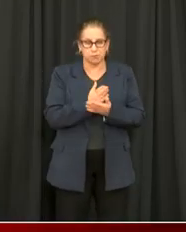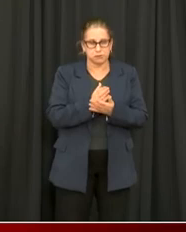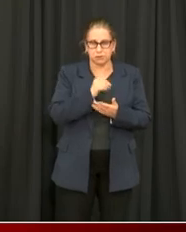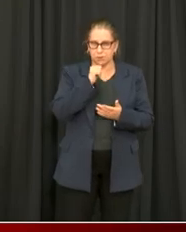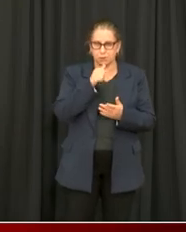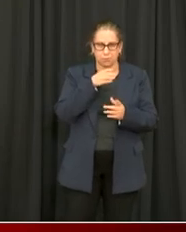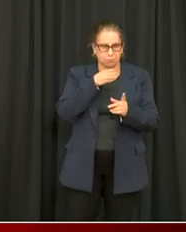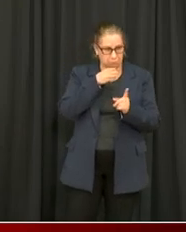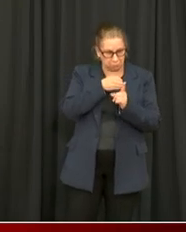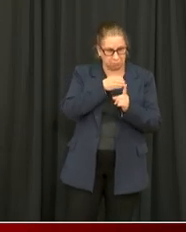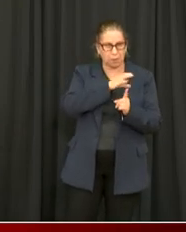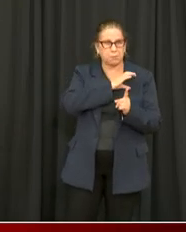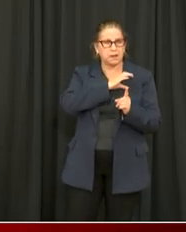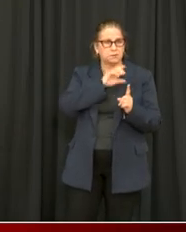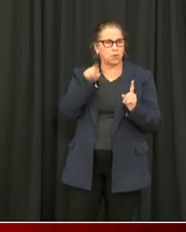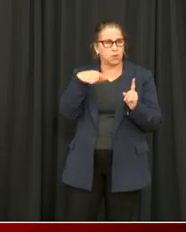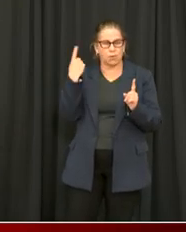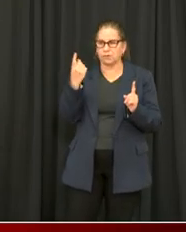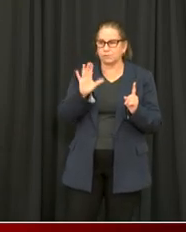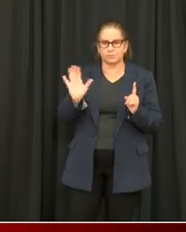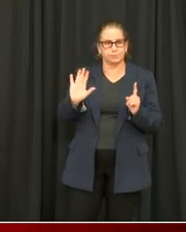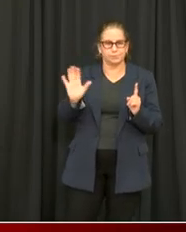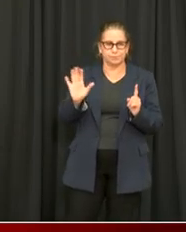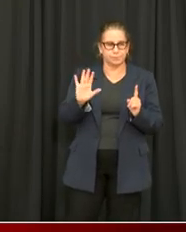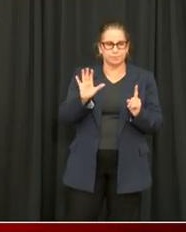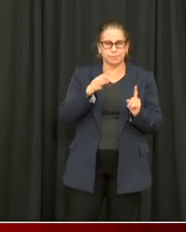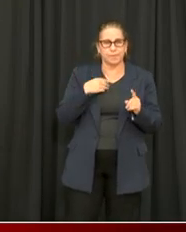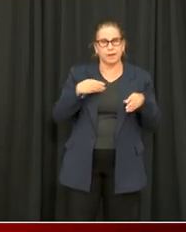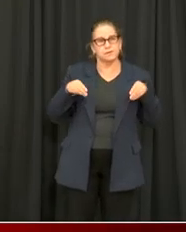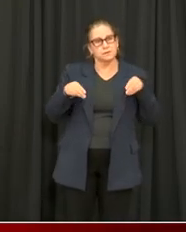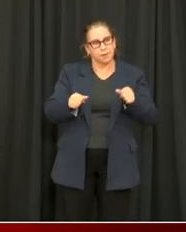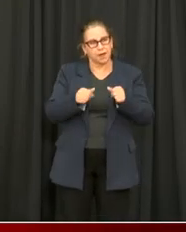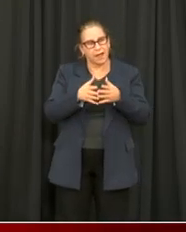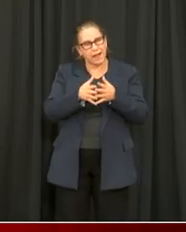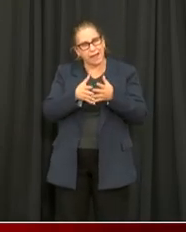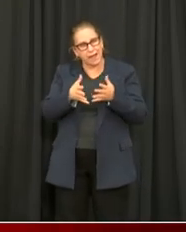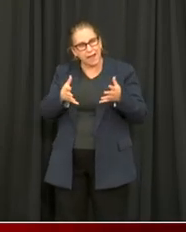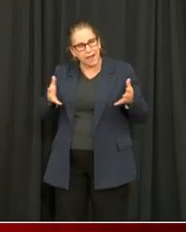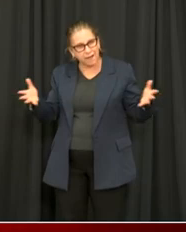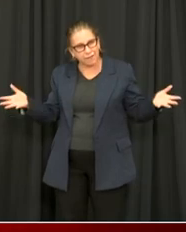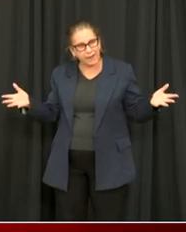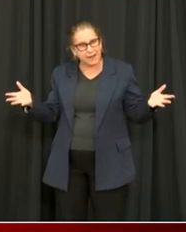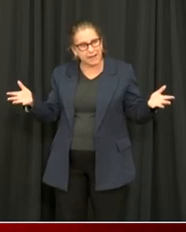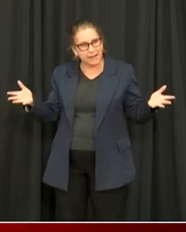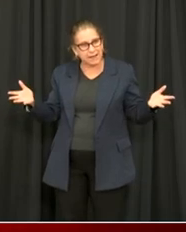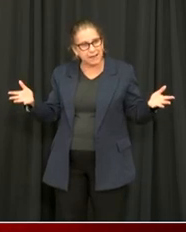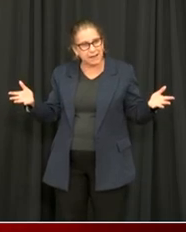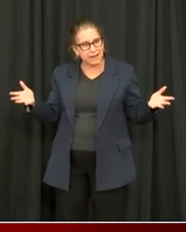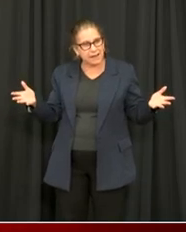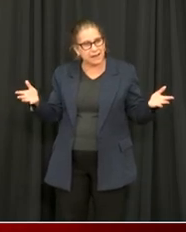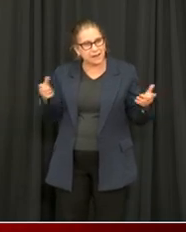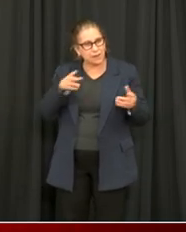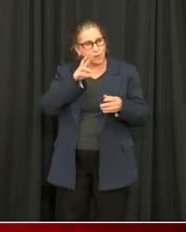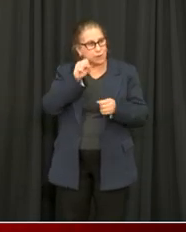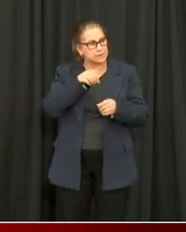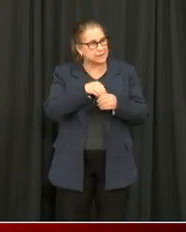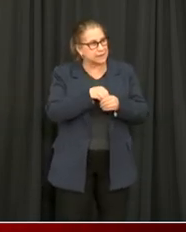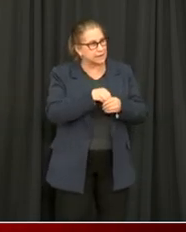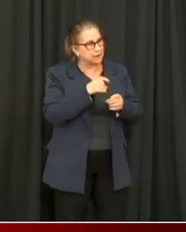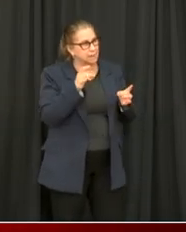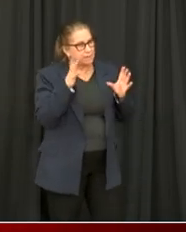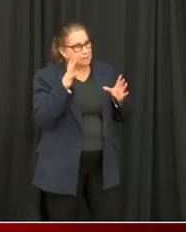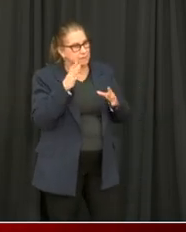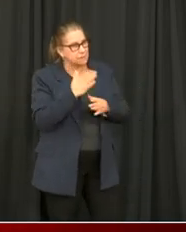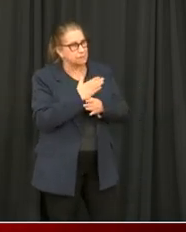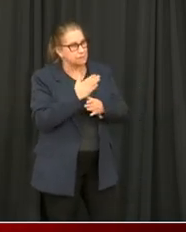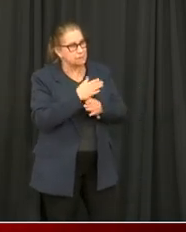interrupters, you're missing the point of government spending. But the cut was in violence interrupters, right? Well, Sam, you do recognize